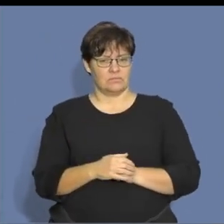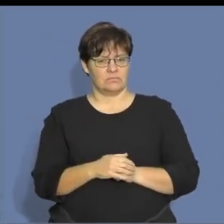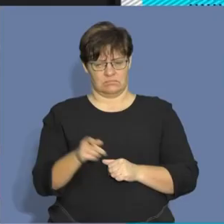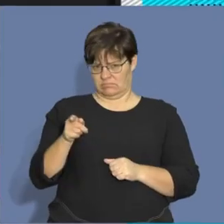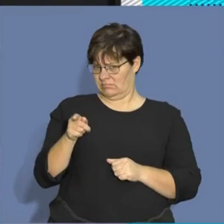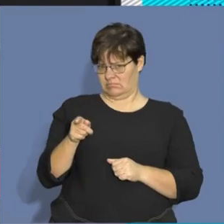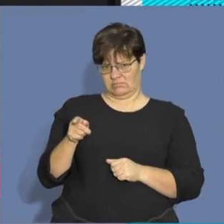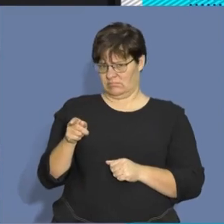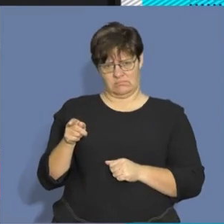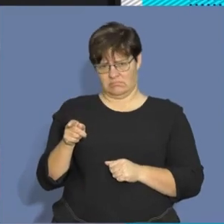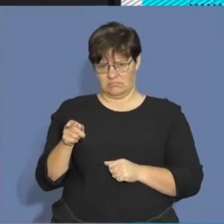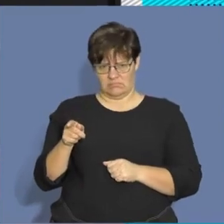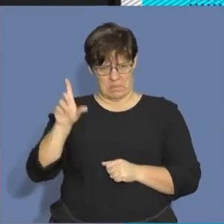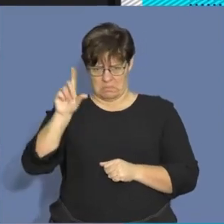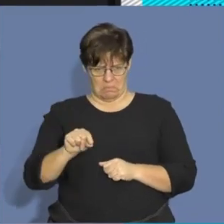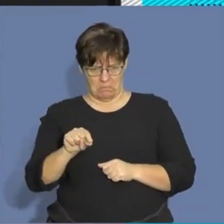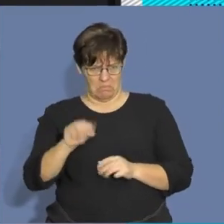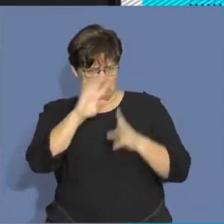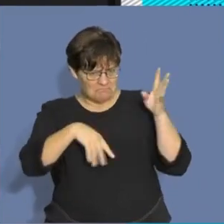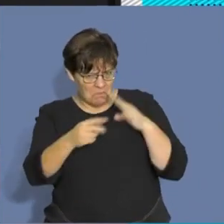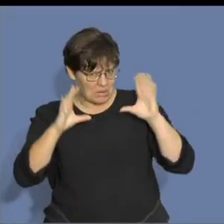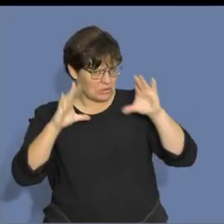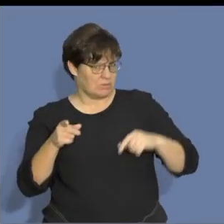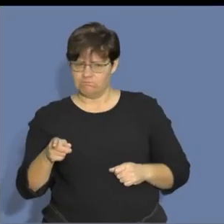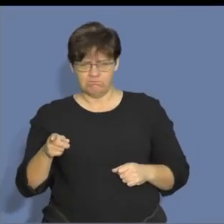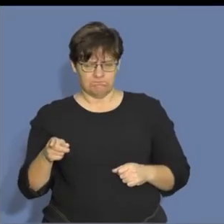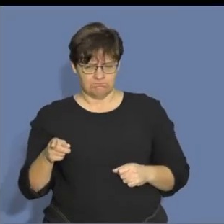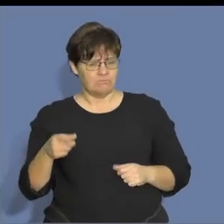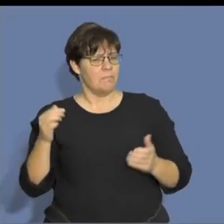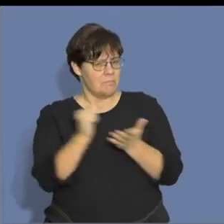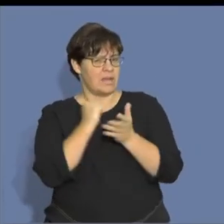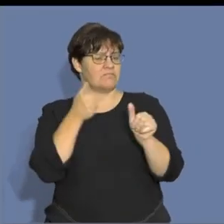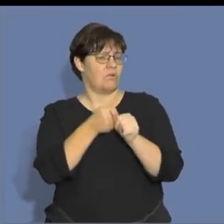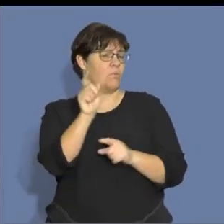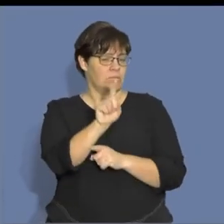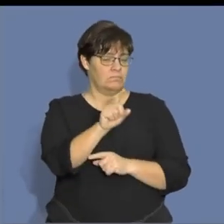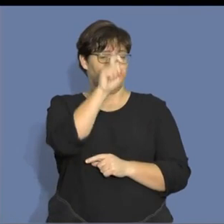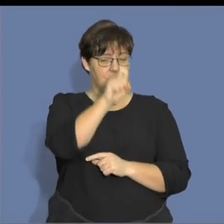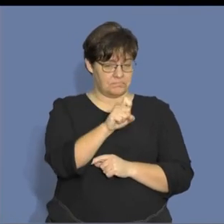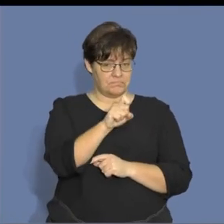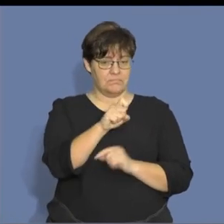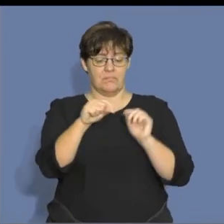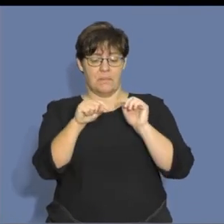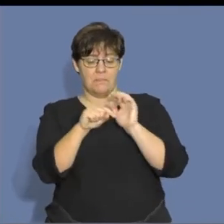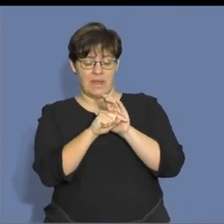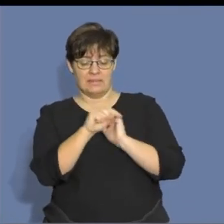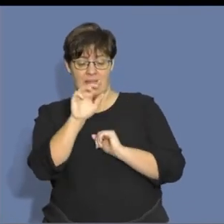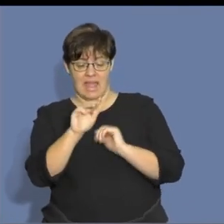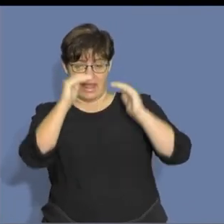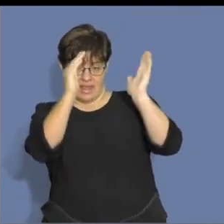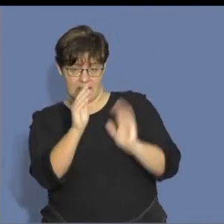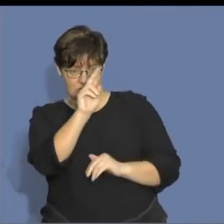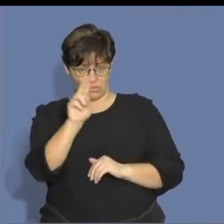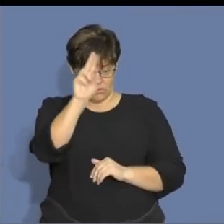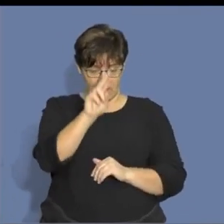look like what it's supposed to look like, right? It's supposed to look like this. X minus A